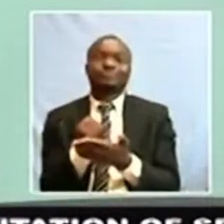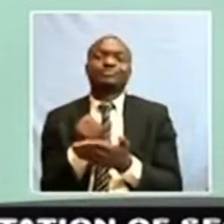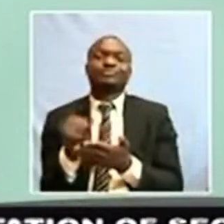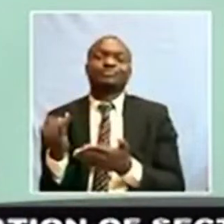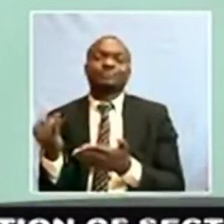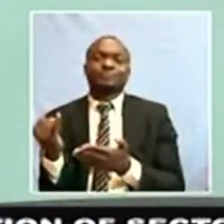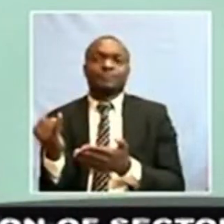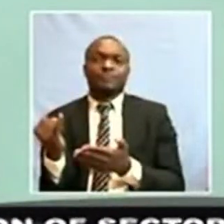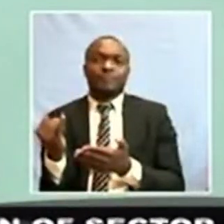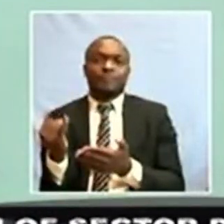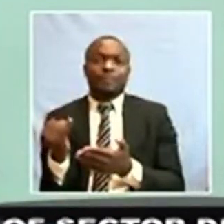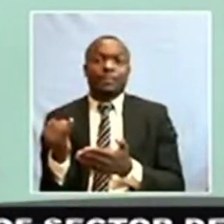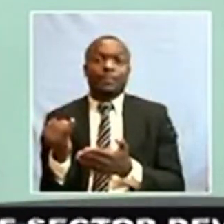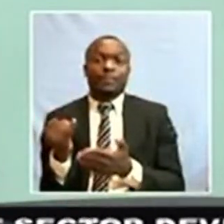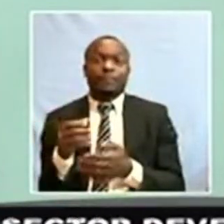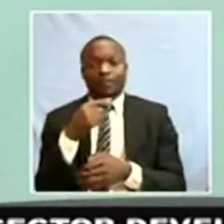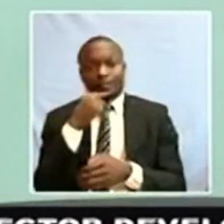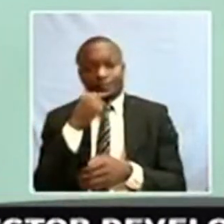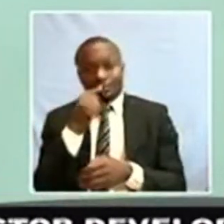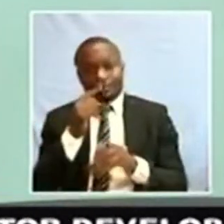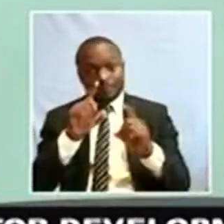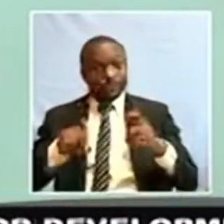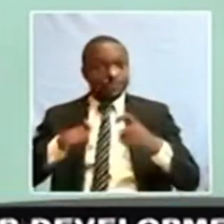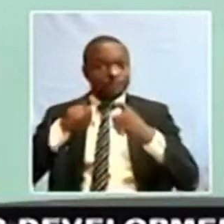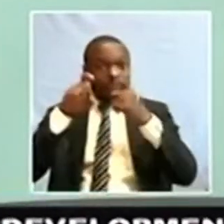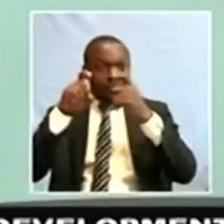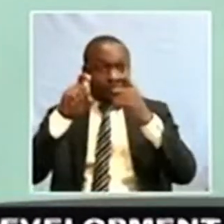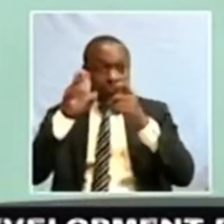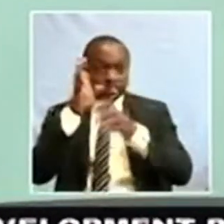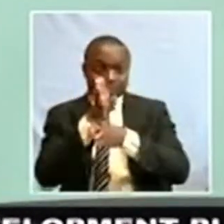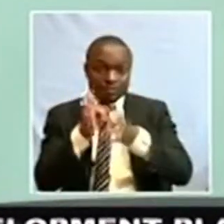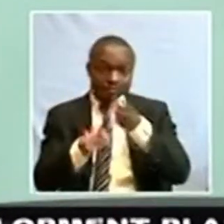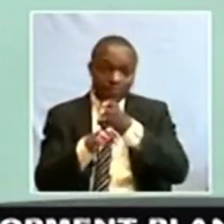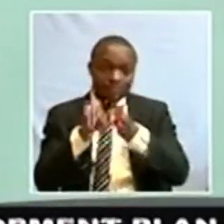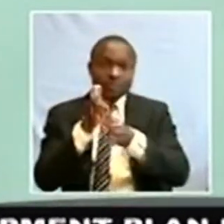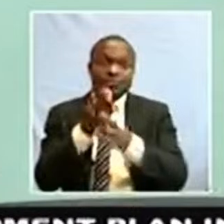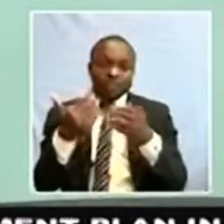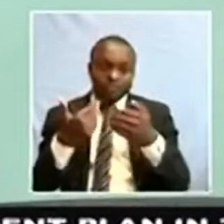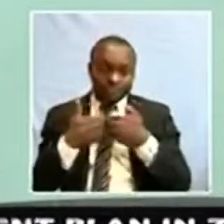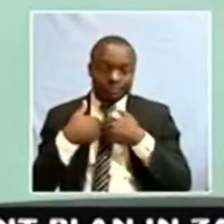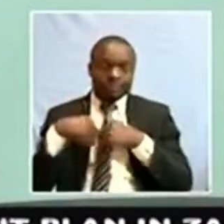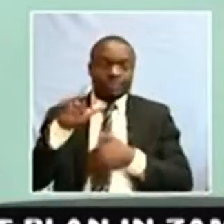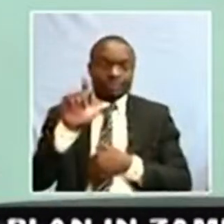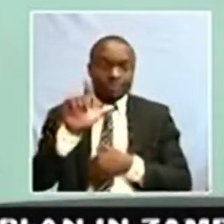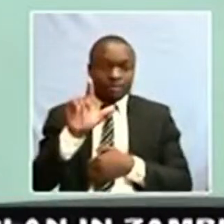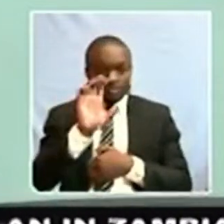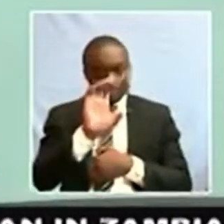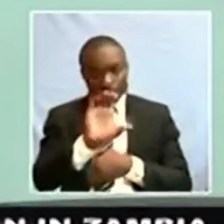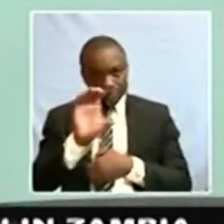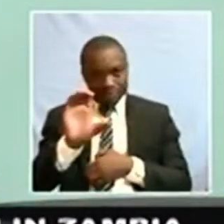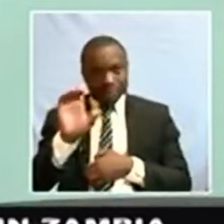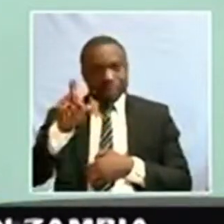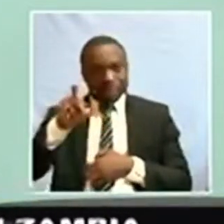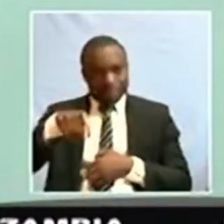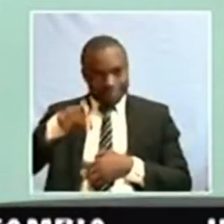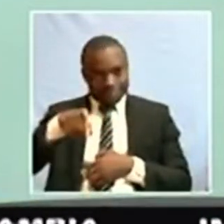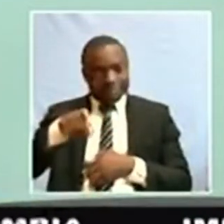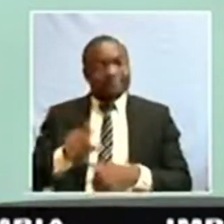I think we mentioned the challenge being the infrastructure that we have at Lusaka City Council. We may need